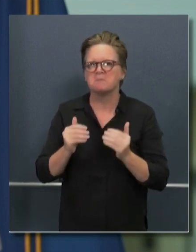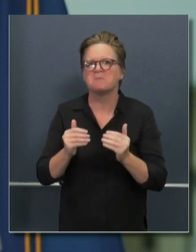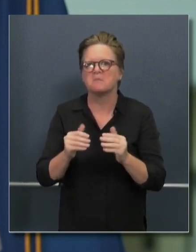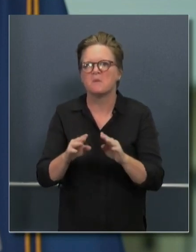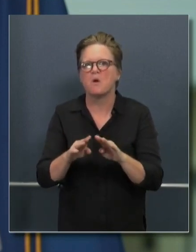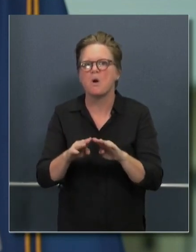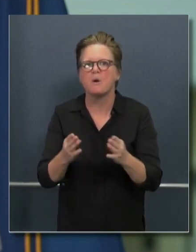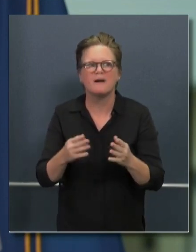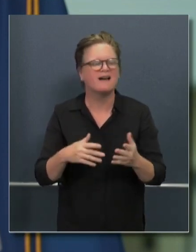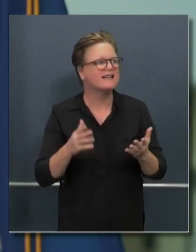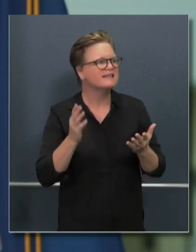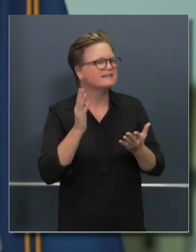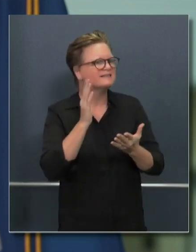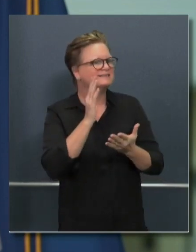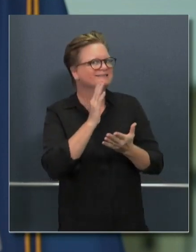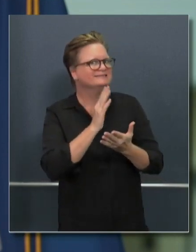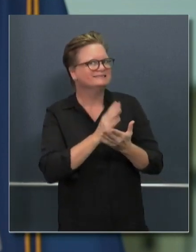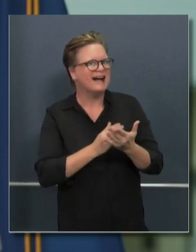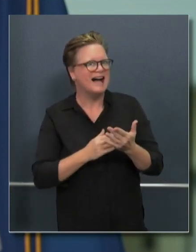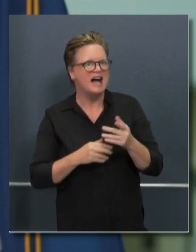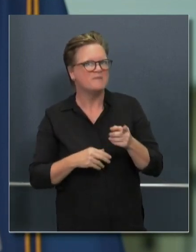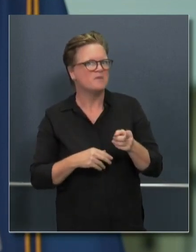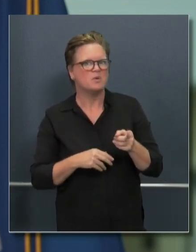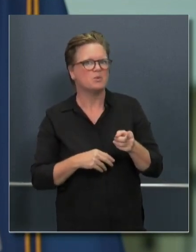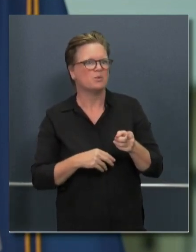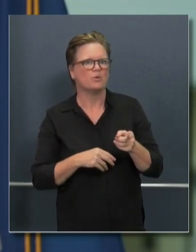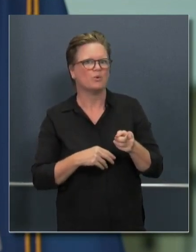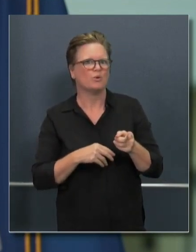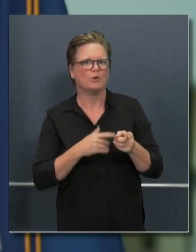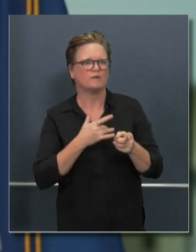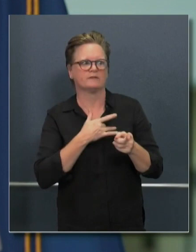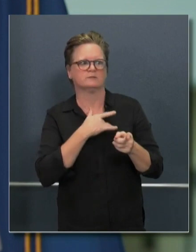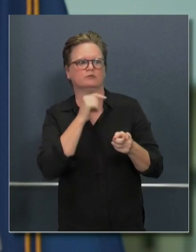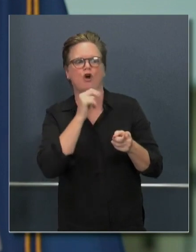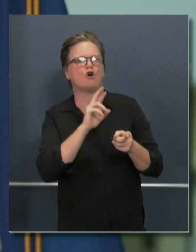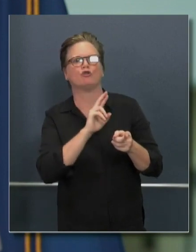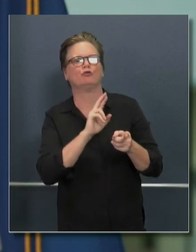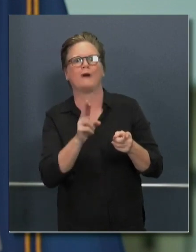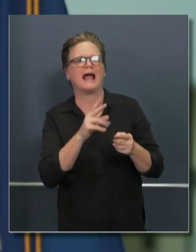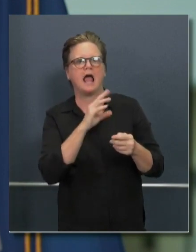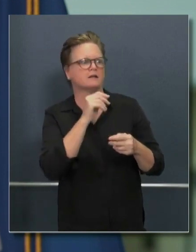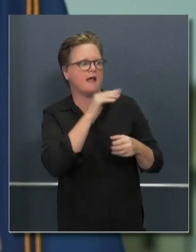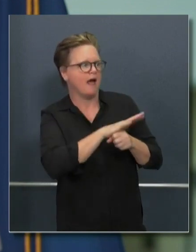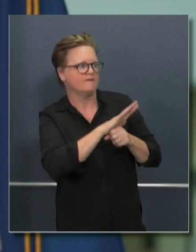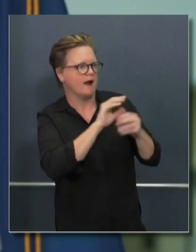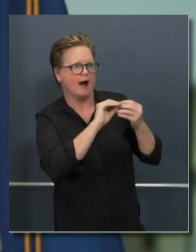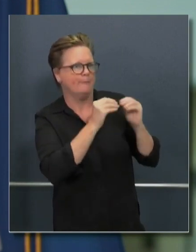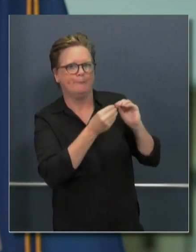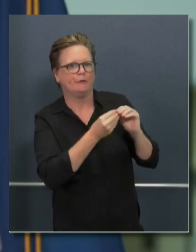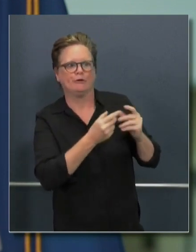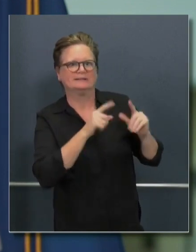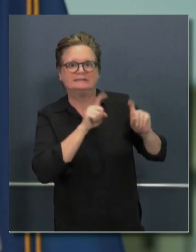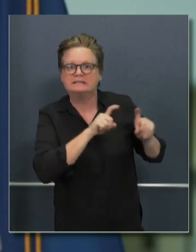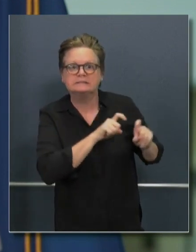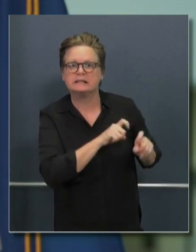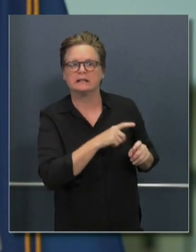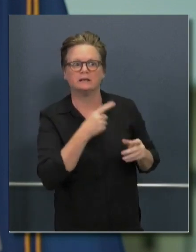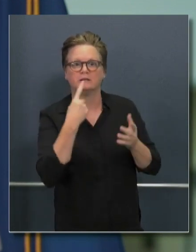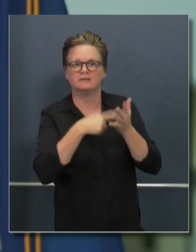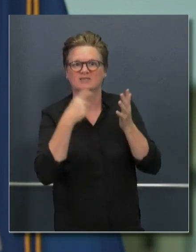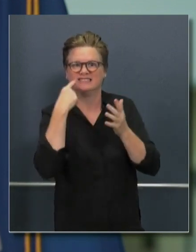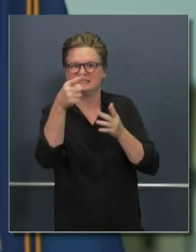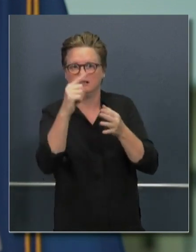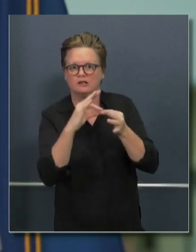different path than many other states. Remember, there are a number of states whose governors have said, we don't